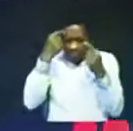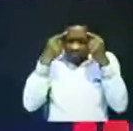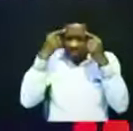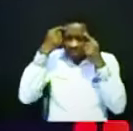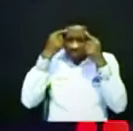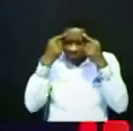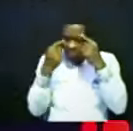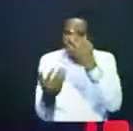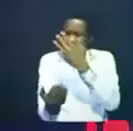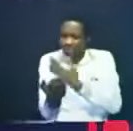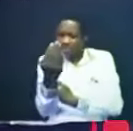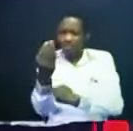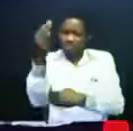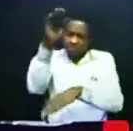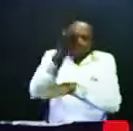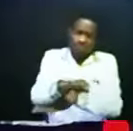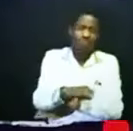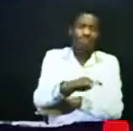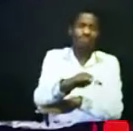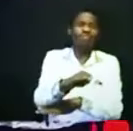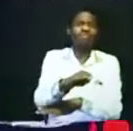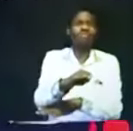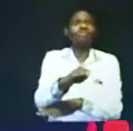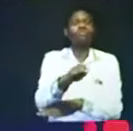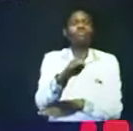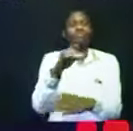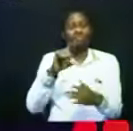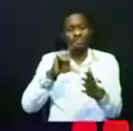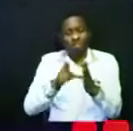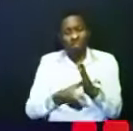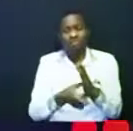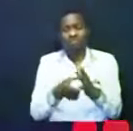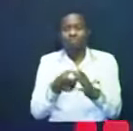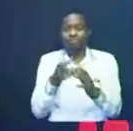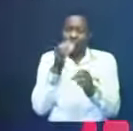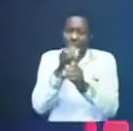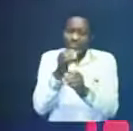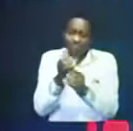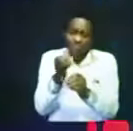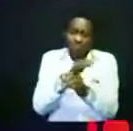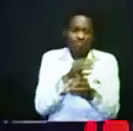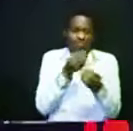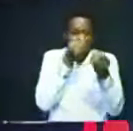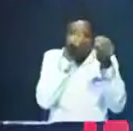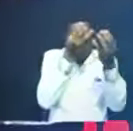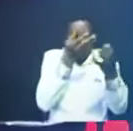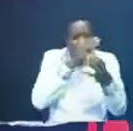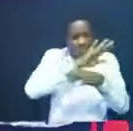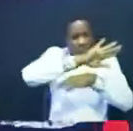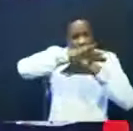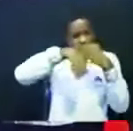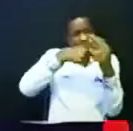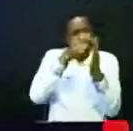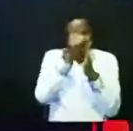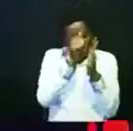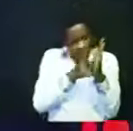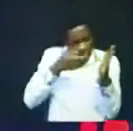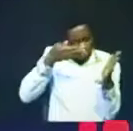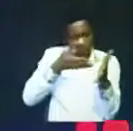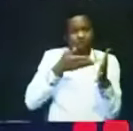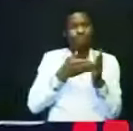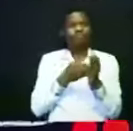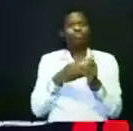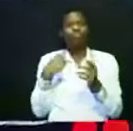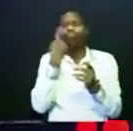it day and night. So be dwene ho anopa ene anadwo. And be careful to obey it. Na wa hwe ediso. Who will make your